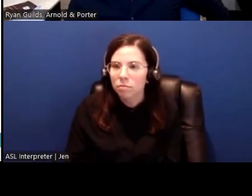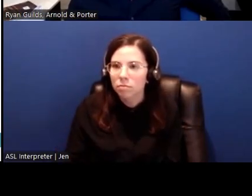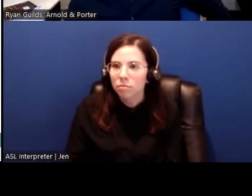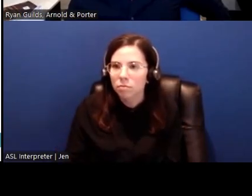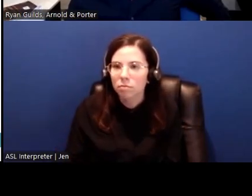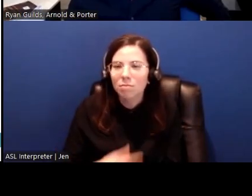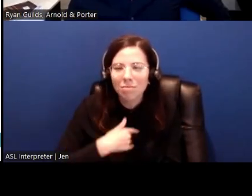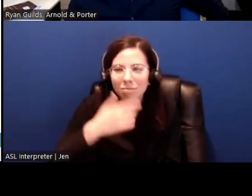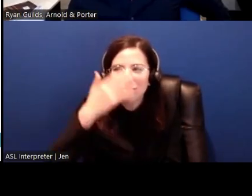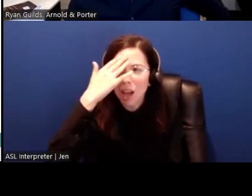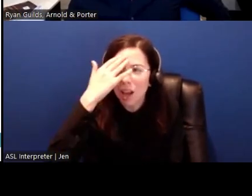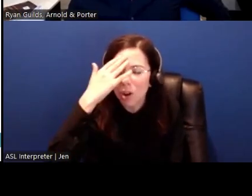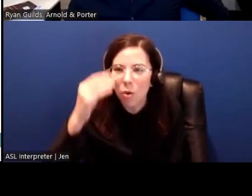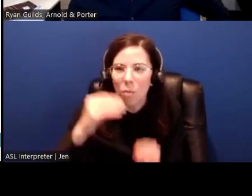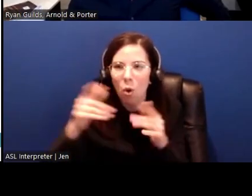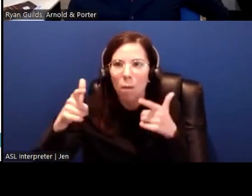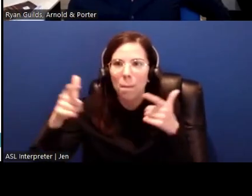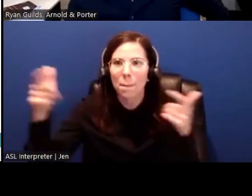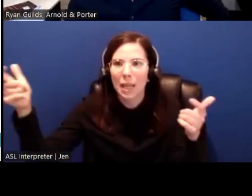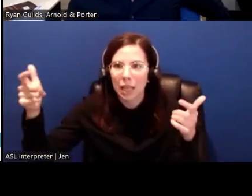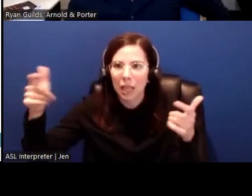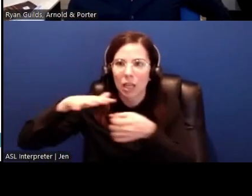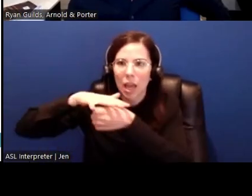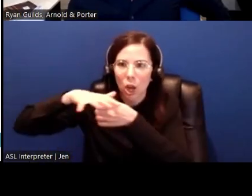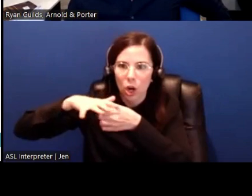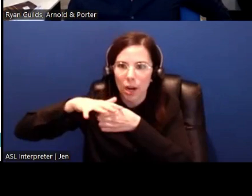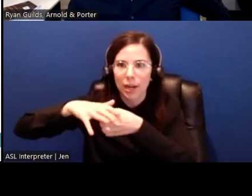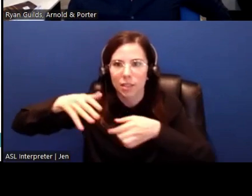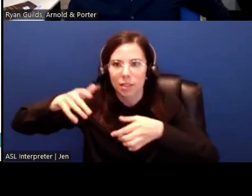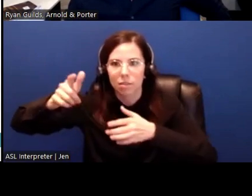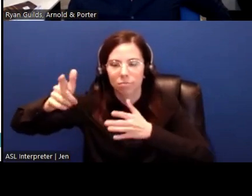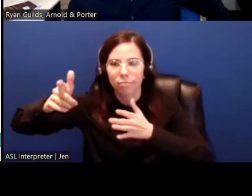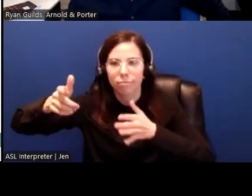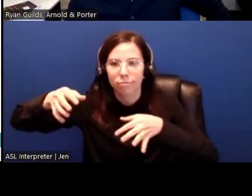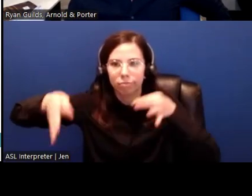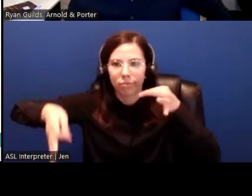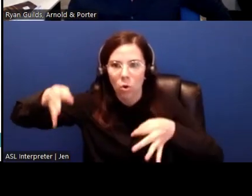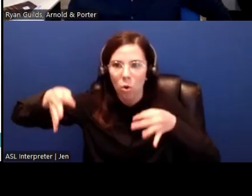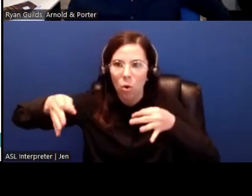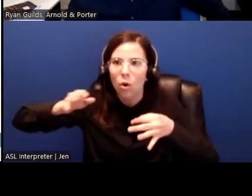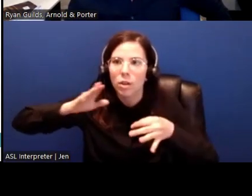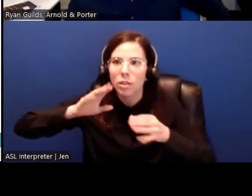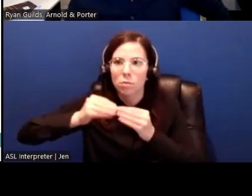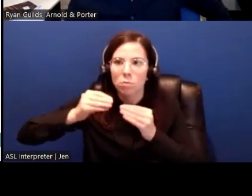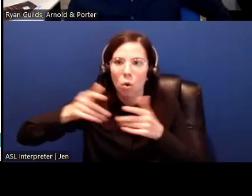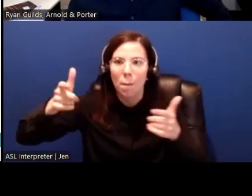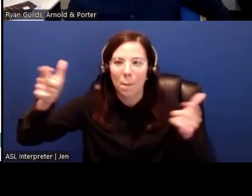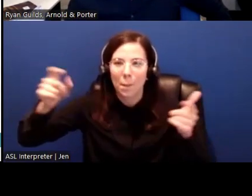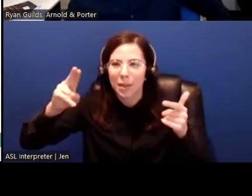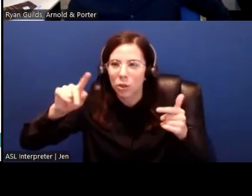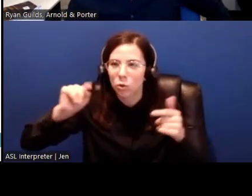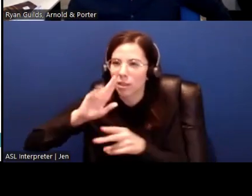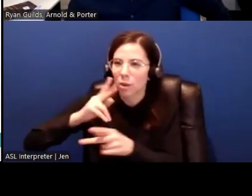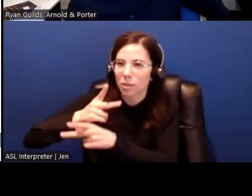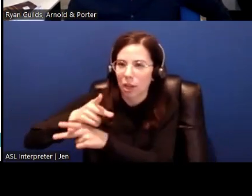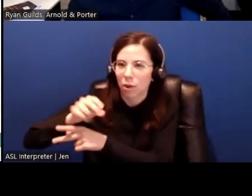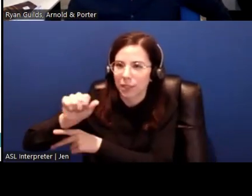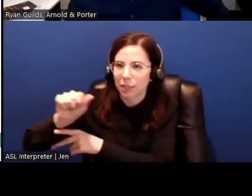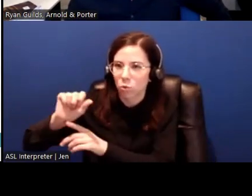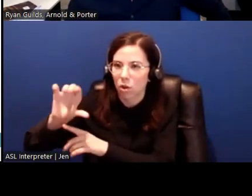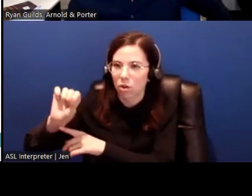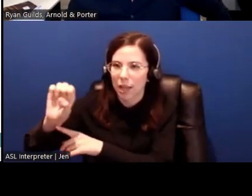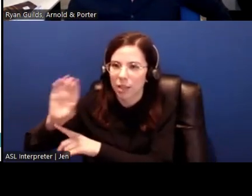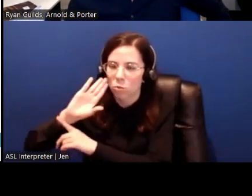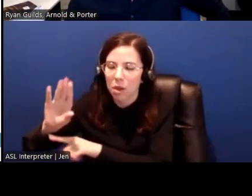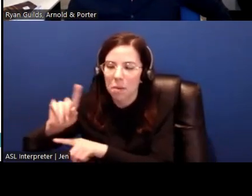many larger jurisdictions, there are specialized units that handle sexual assault cases. So these are